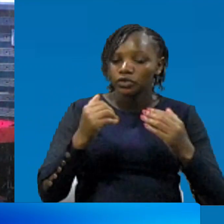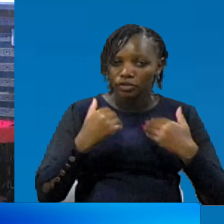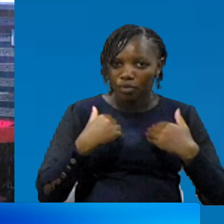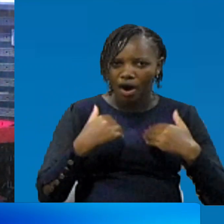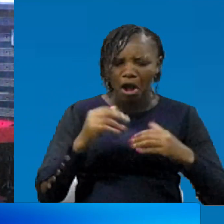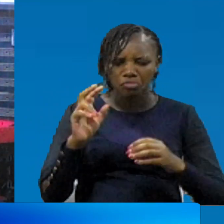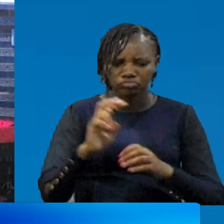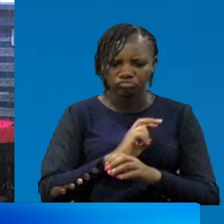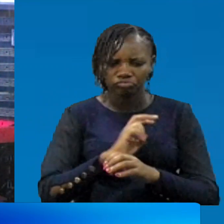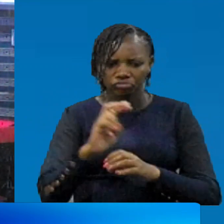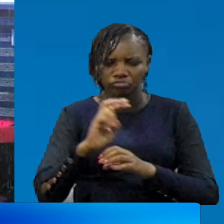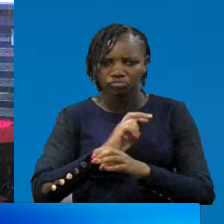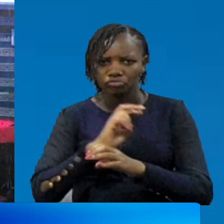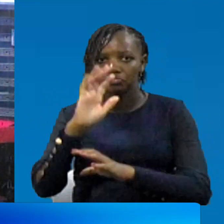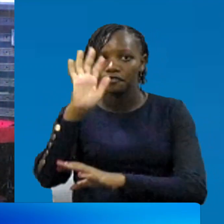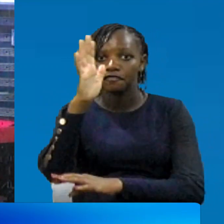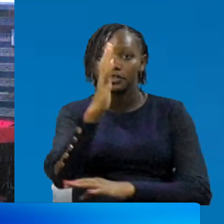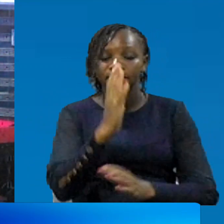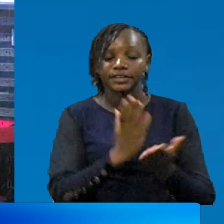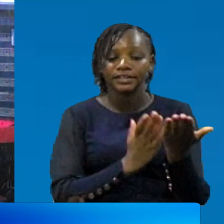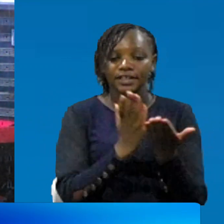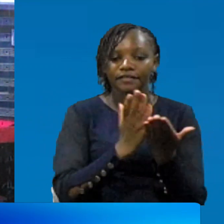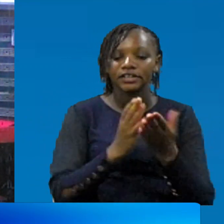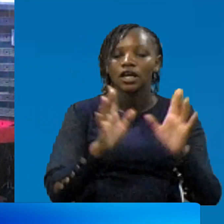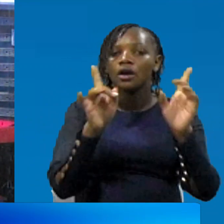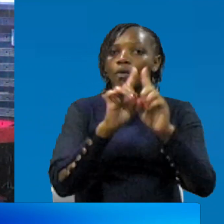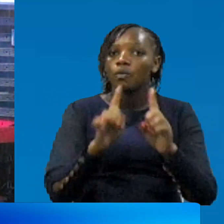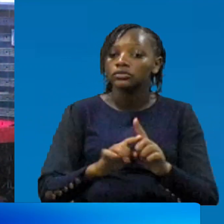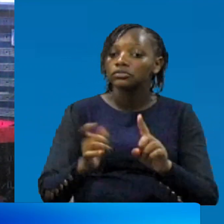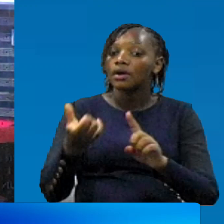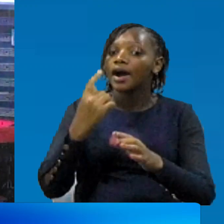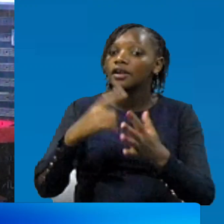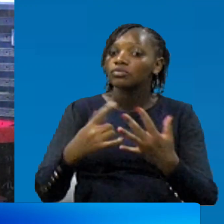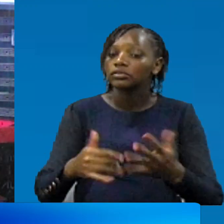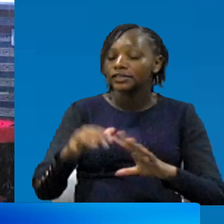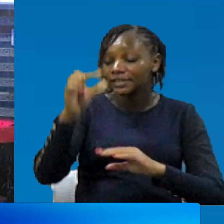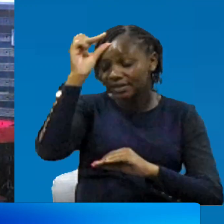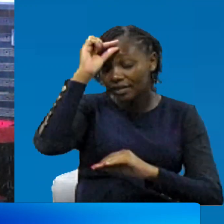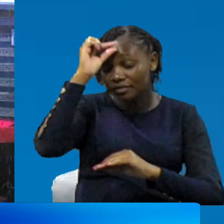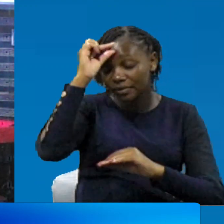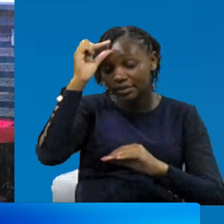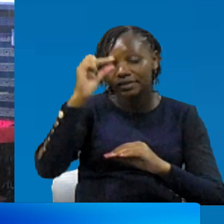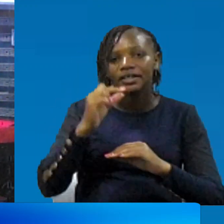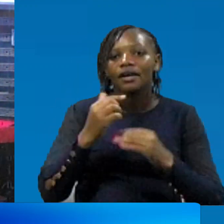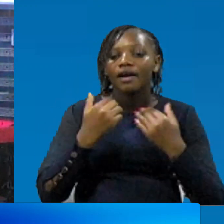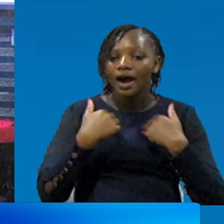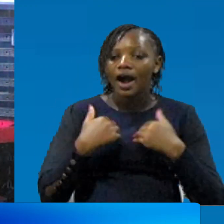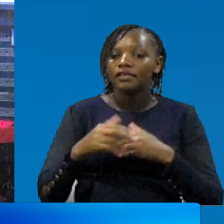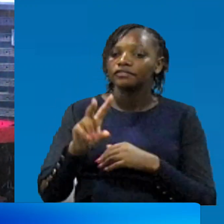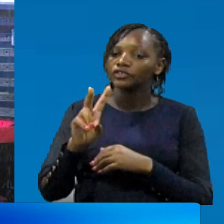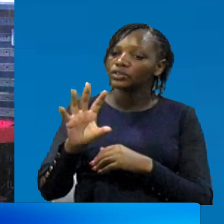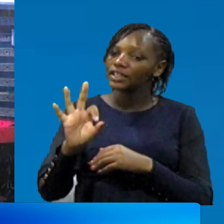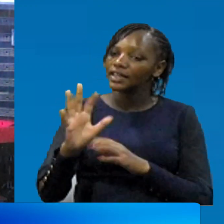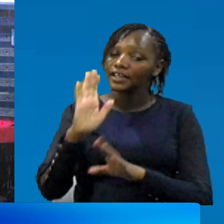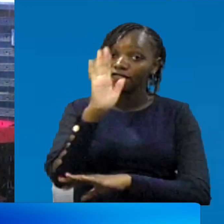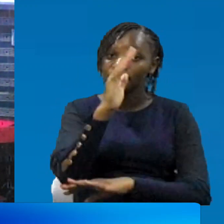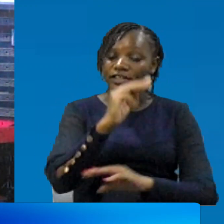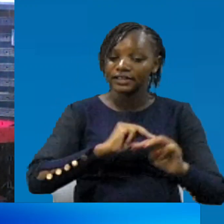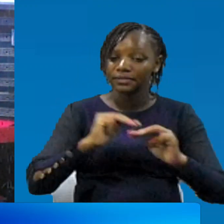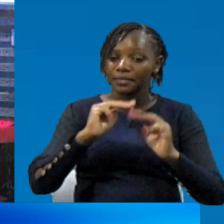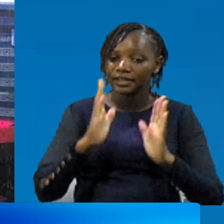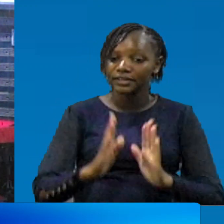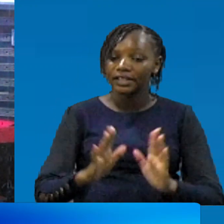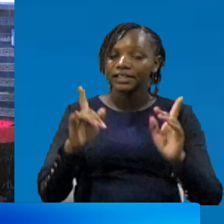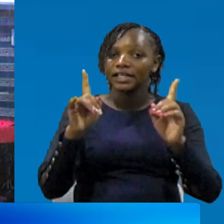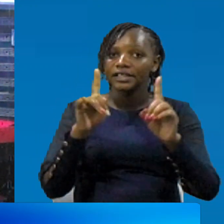cleanup of the forest service. He added that the government had already found 23 forest managers and